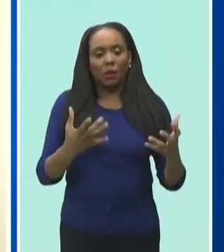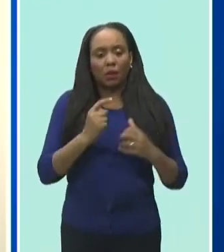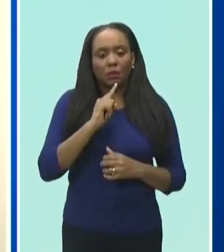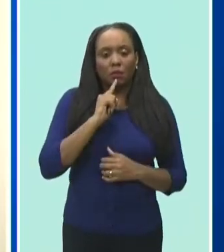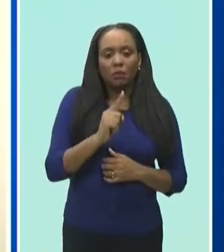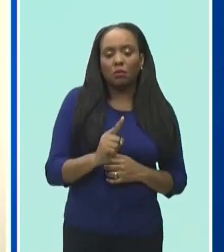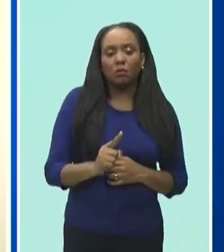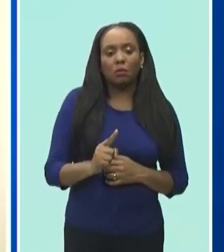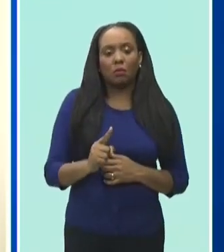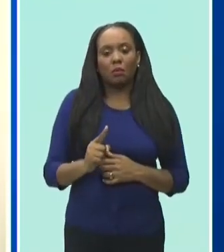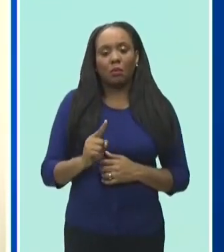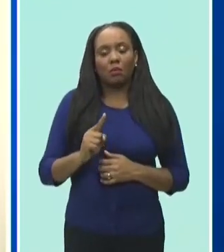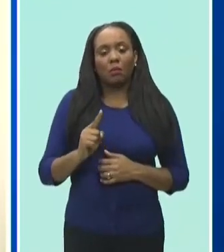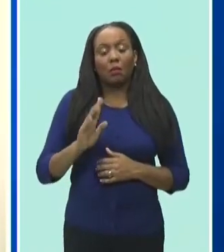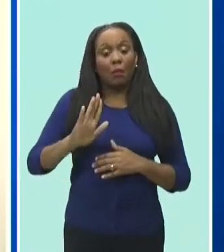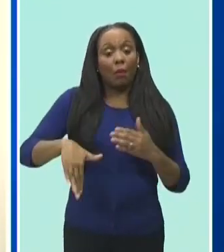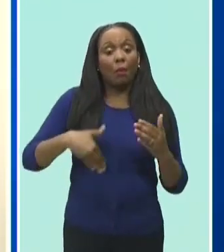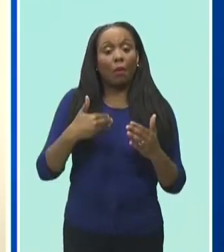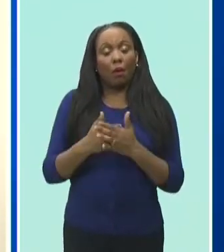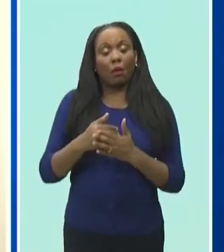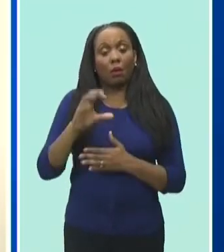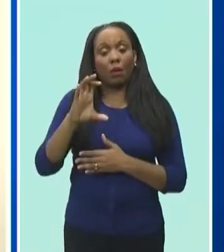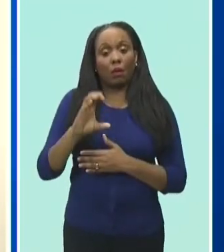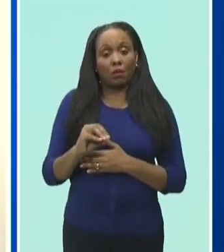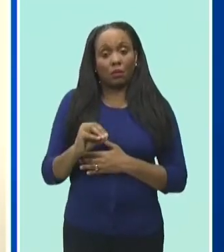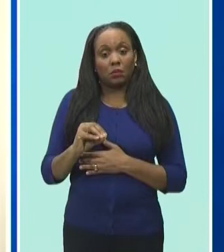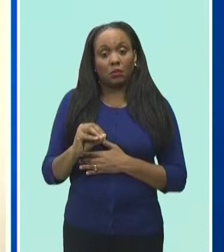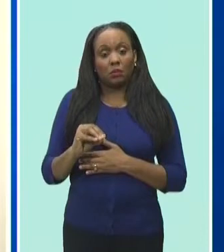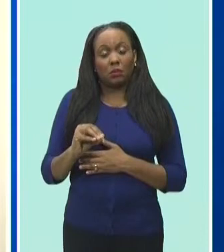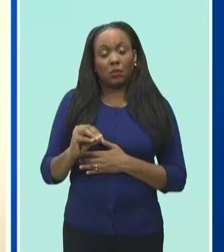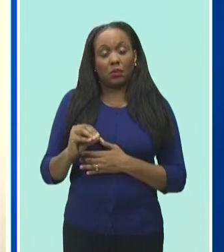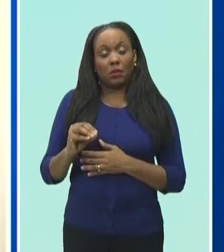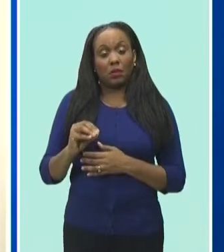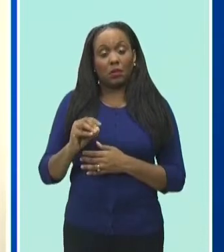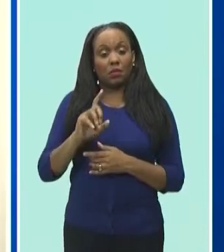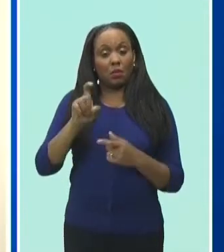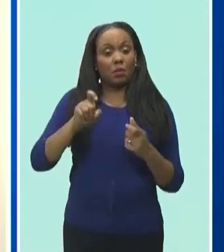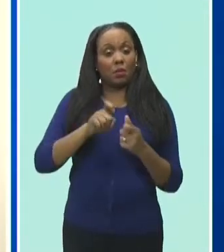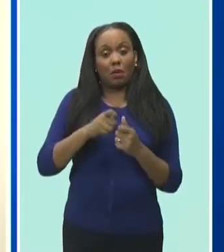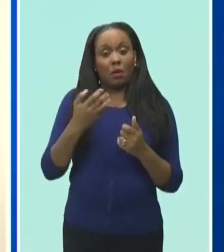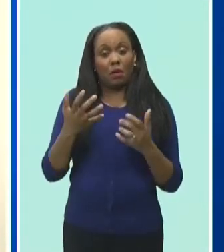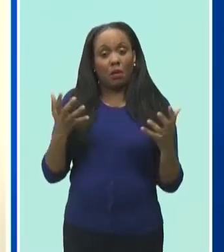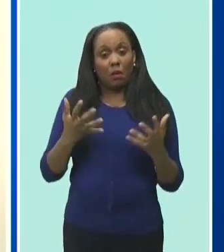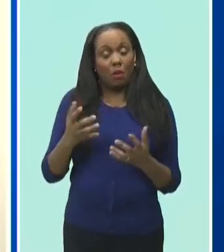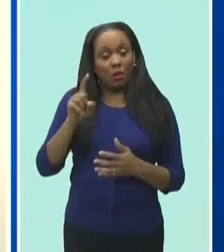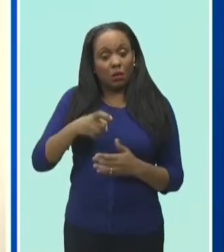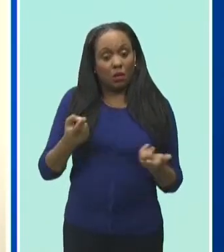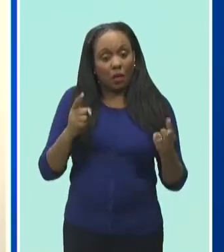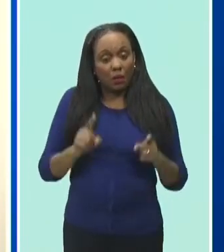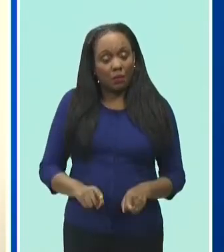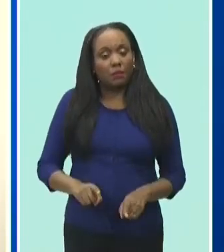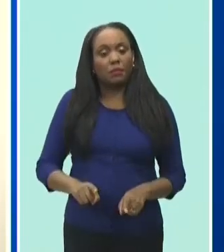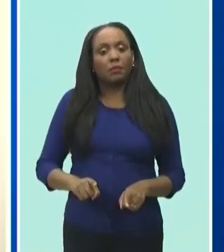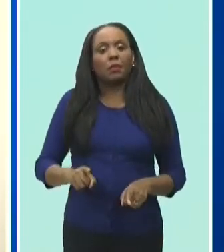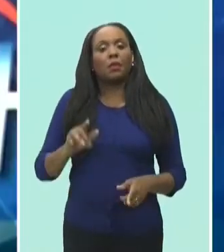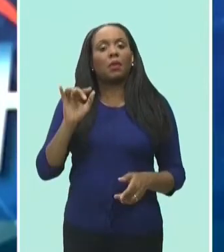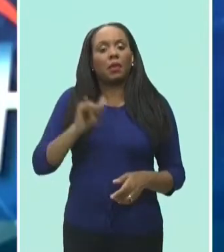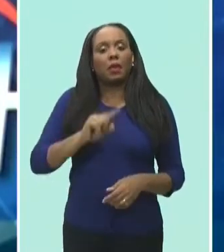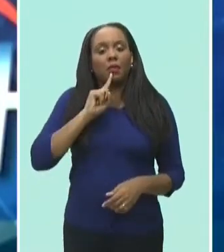service and the mandate of the institutions in terms of what they're supposed to deliver, that they're actually in a position to do